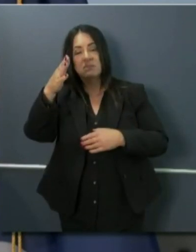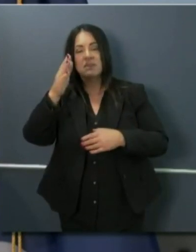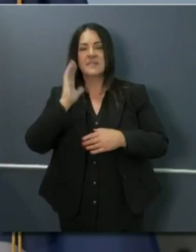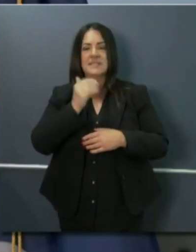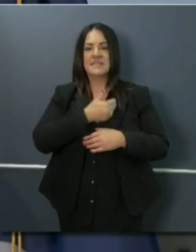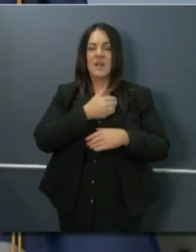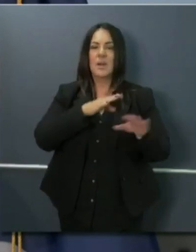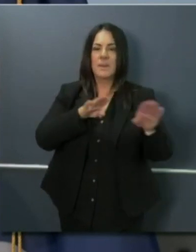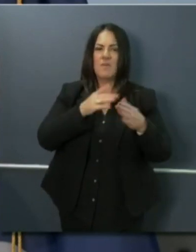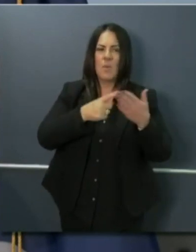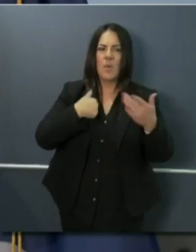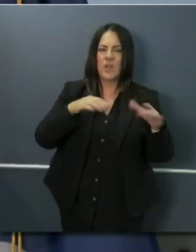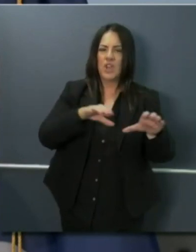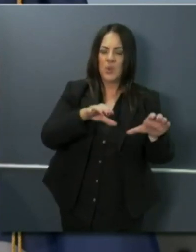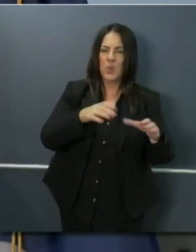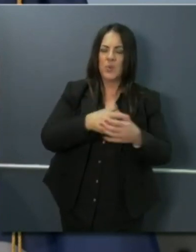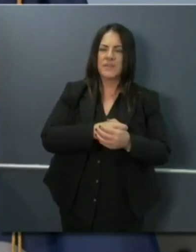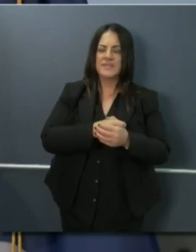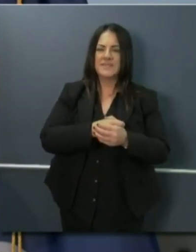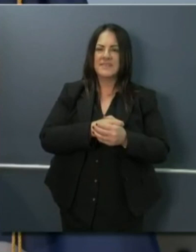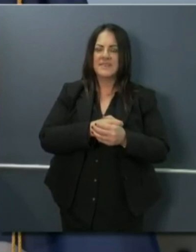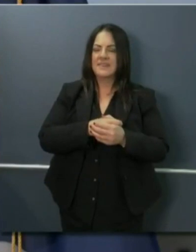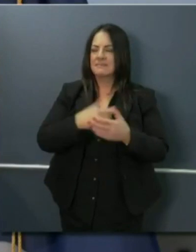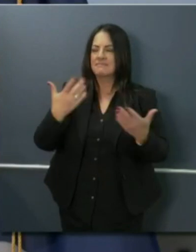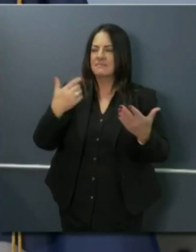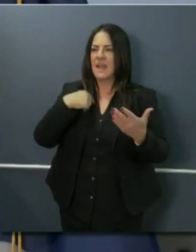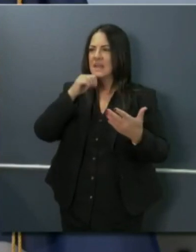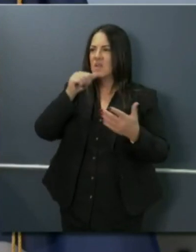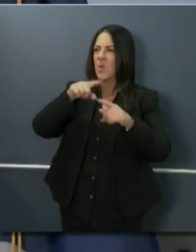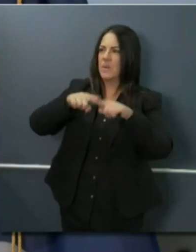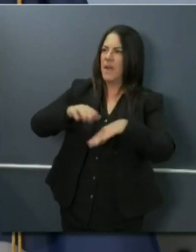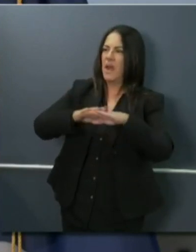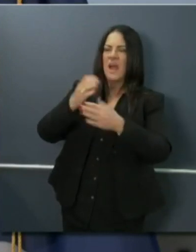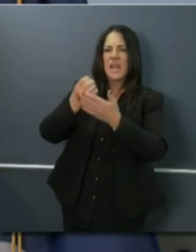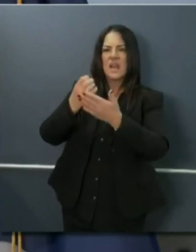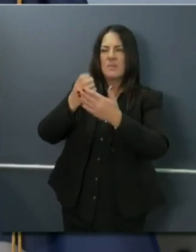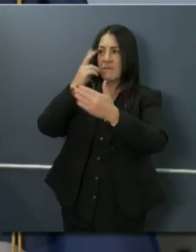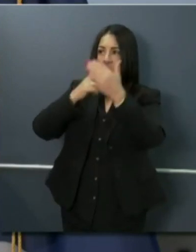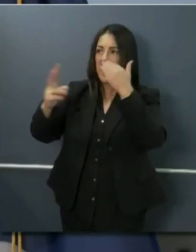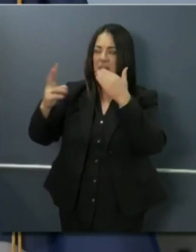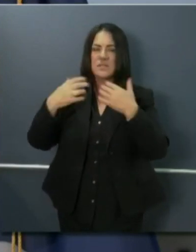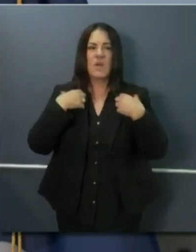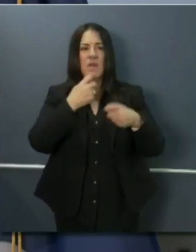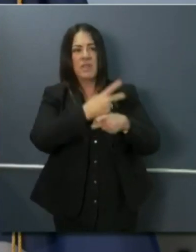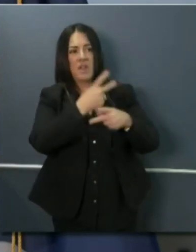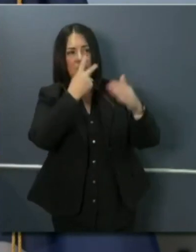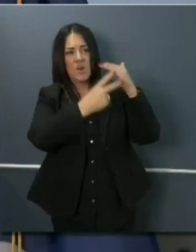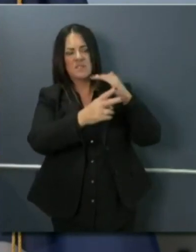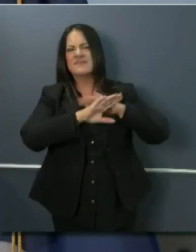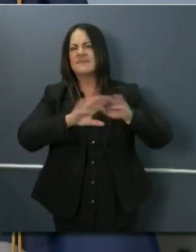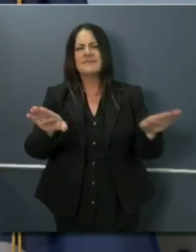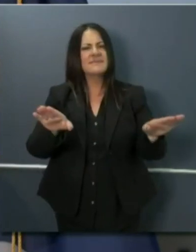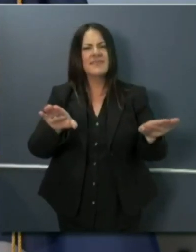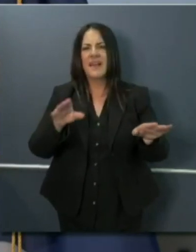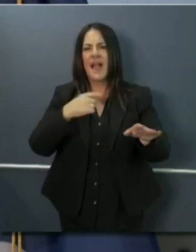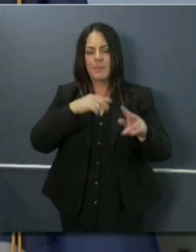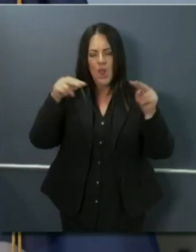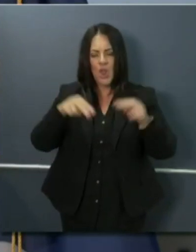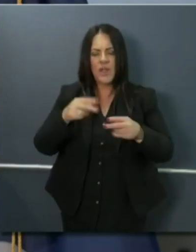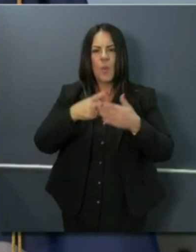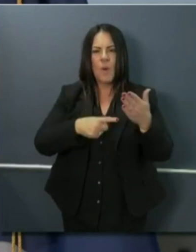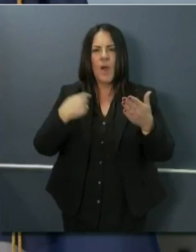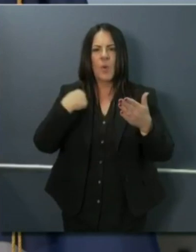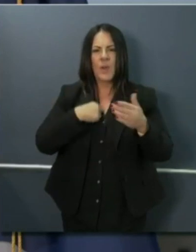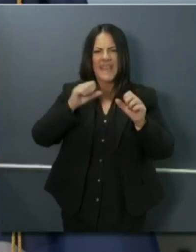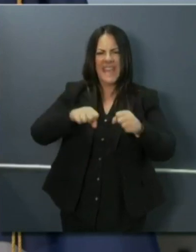don't live on the basis of economic forecasts any more than healthcare forecasts. I live on the basis of our capacity to